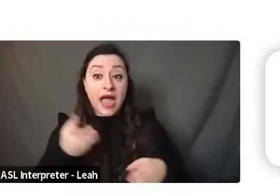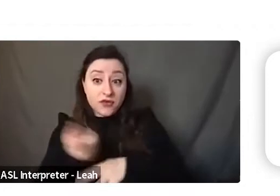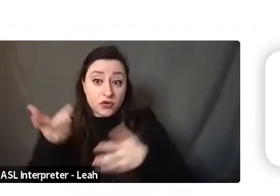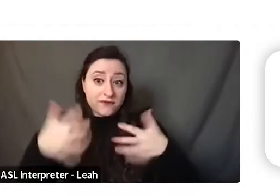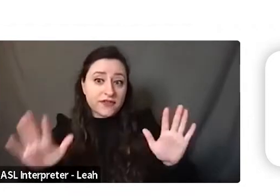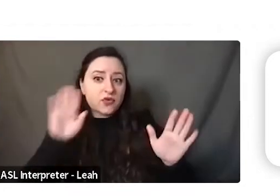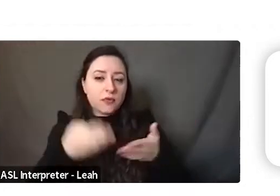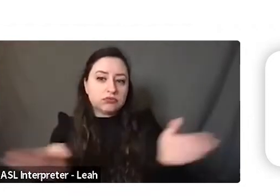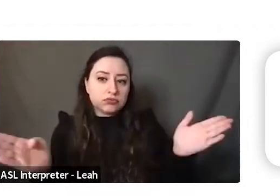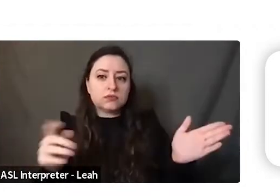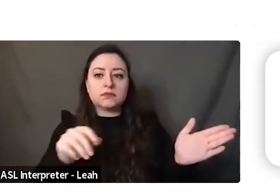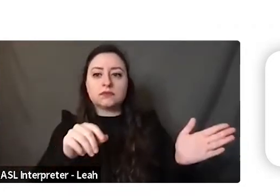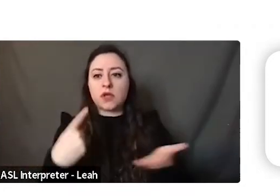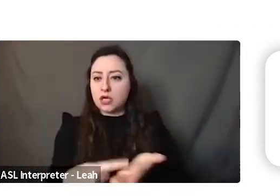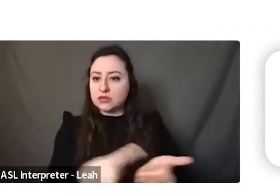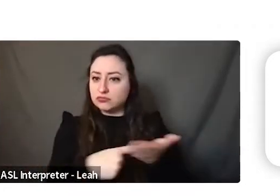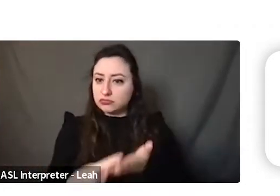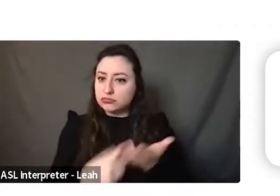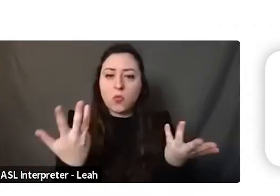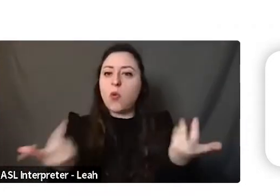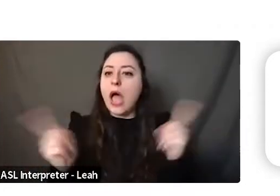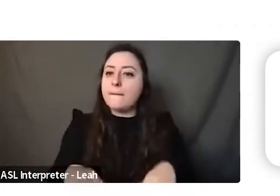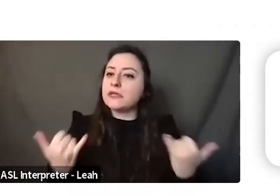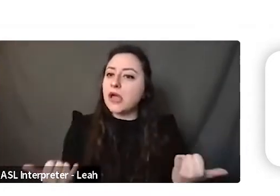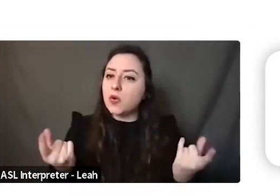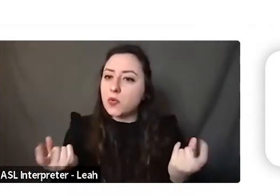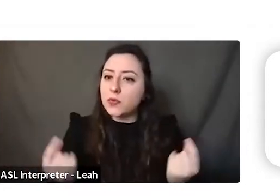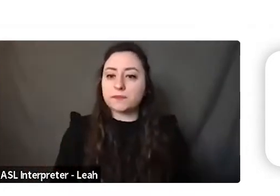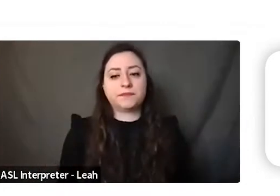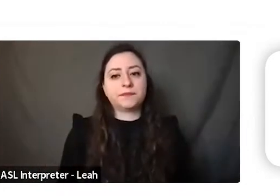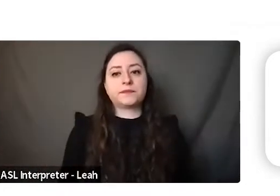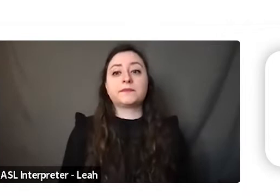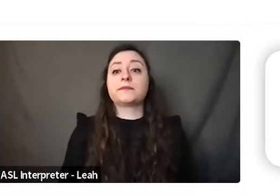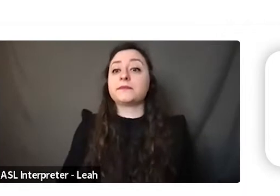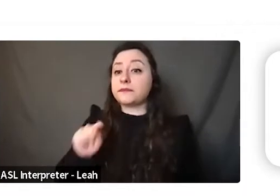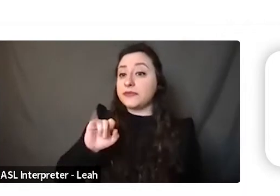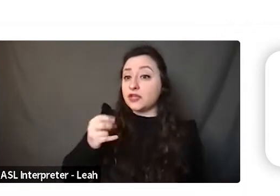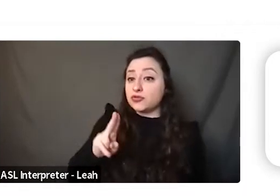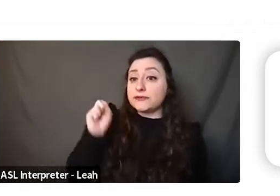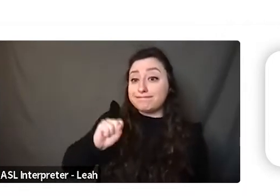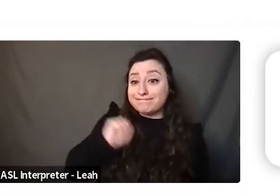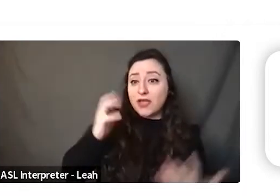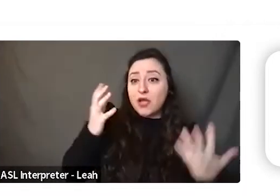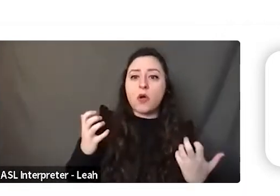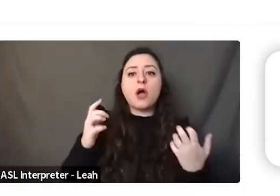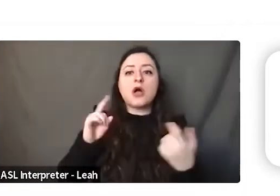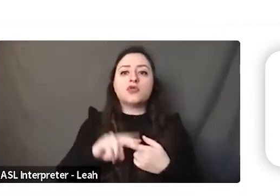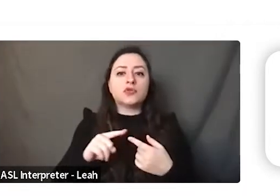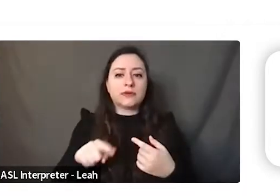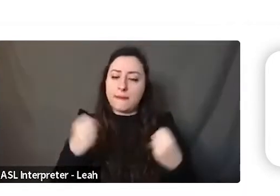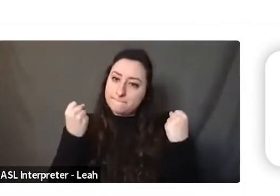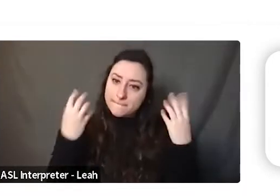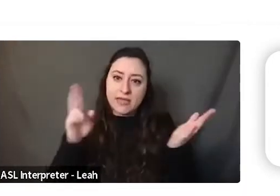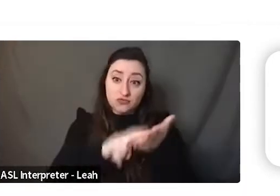the conversation to everybody to discuss, okay, so what happens now? Mm-hmm. I just want to preface that this is very much like a mini